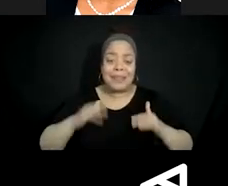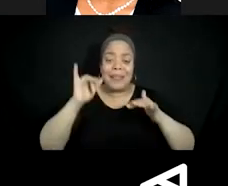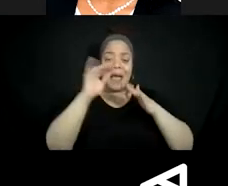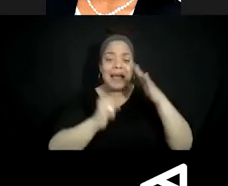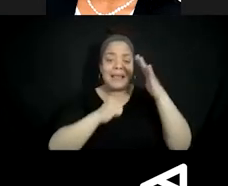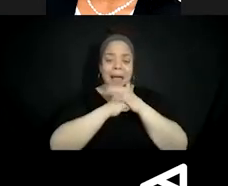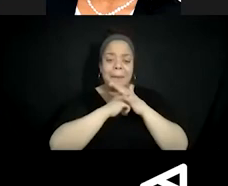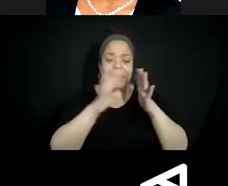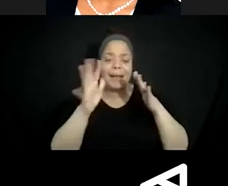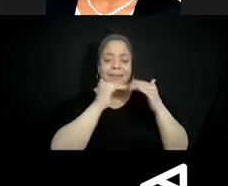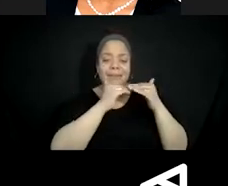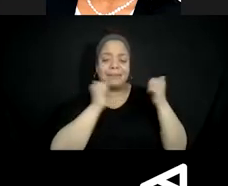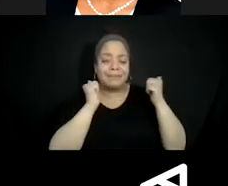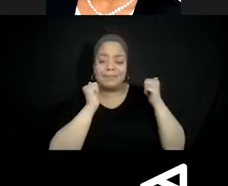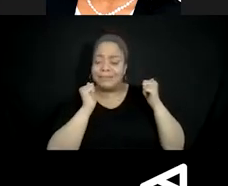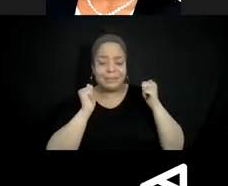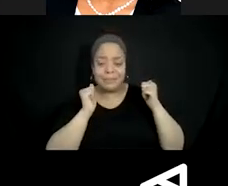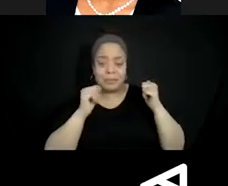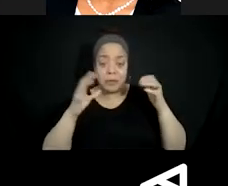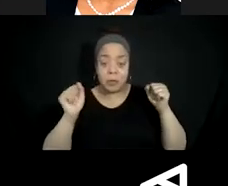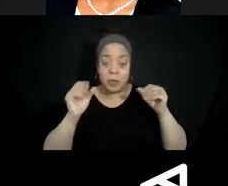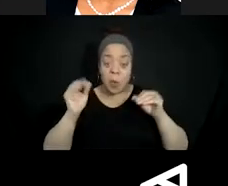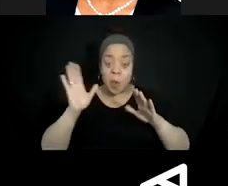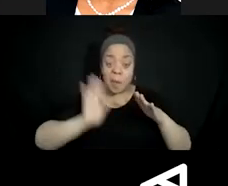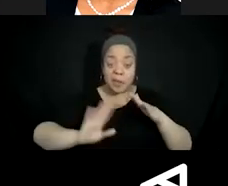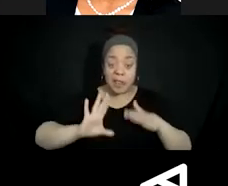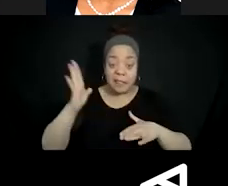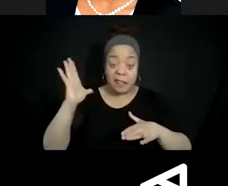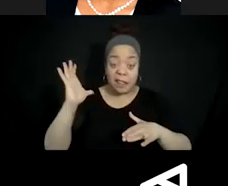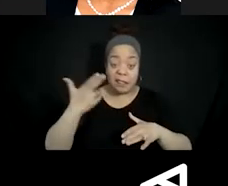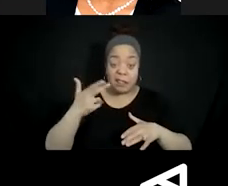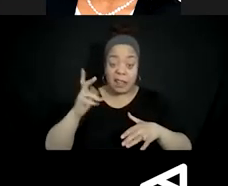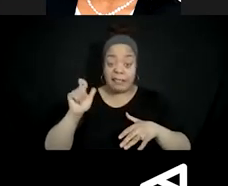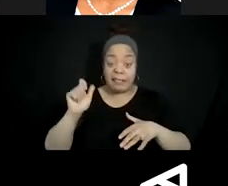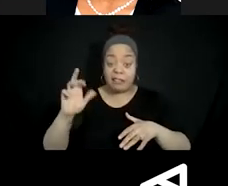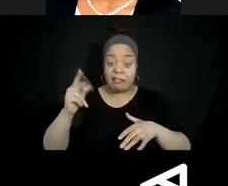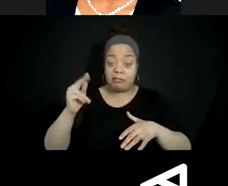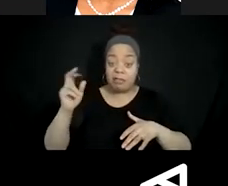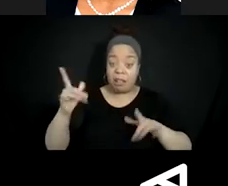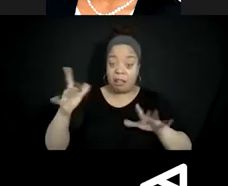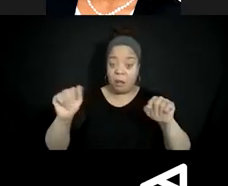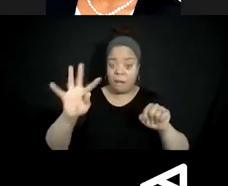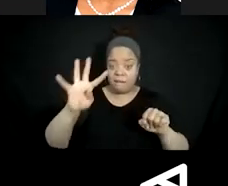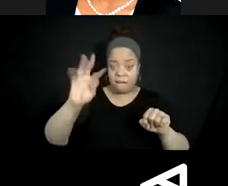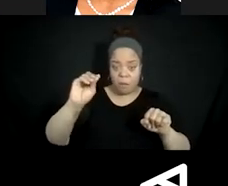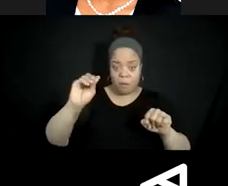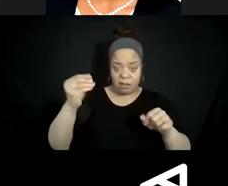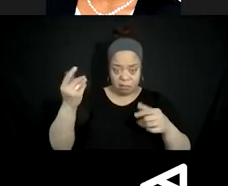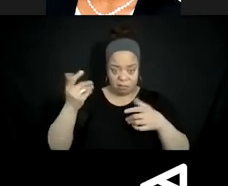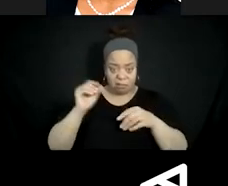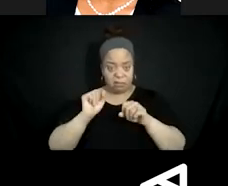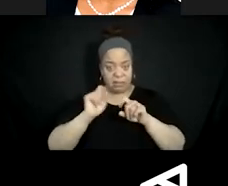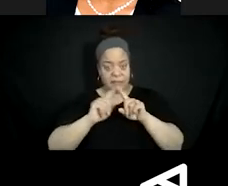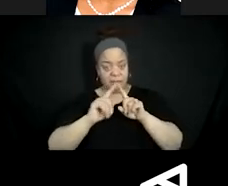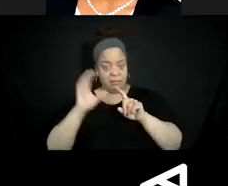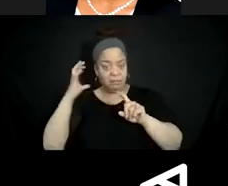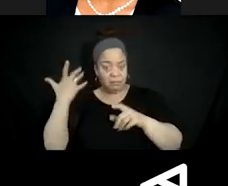owning 40 stations in 1996 to 1,200 stations in a matter of a couple of years.